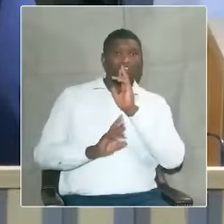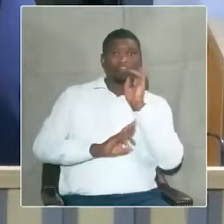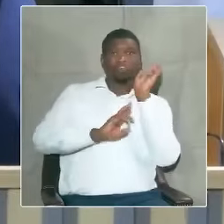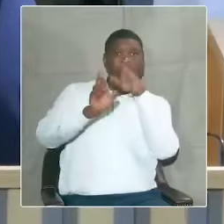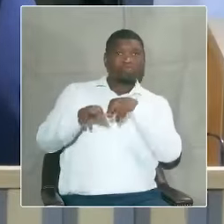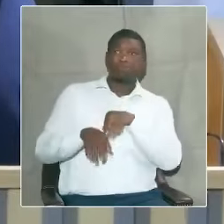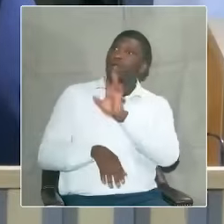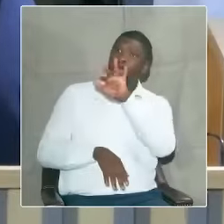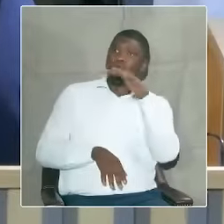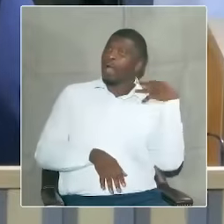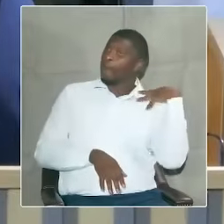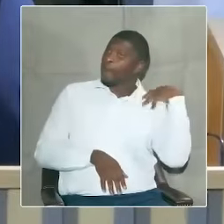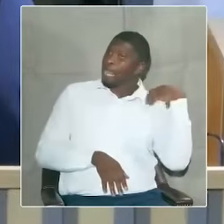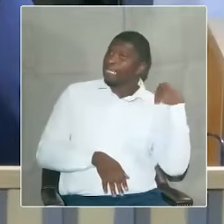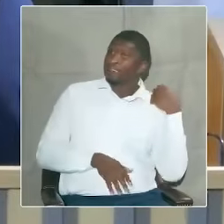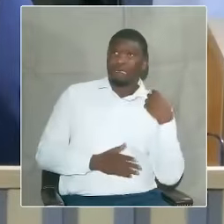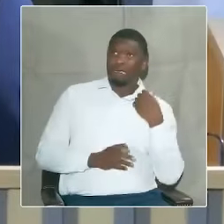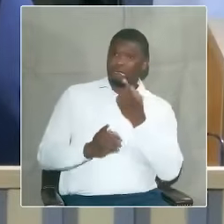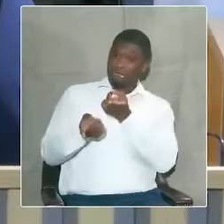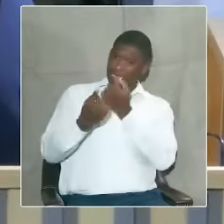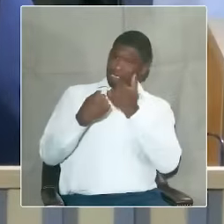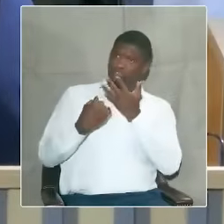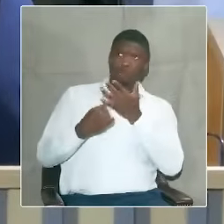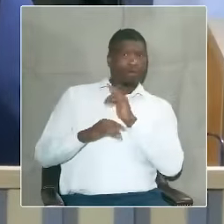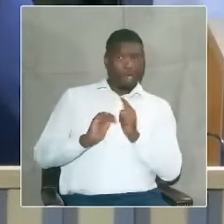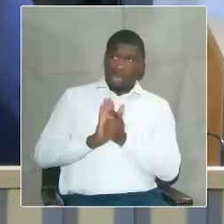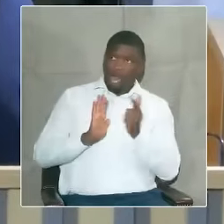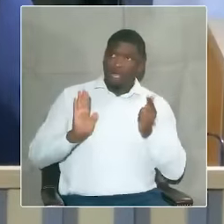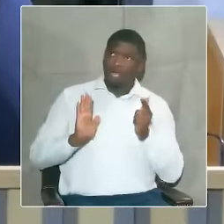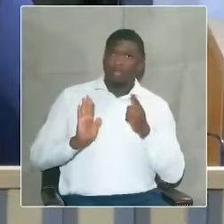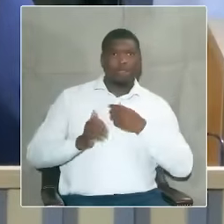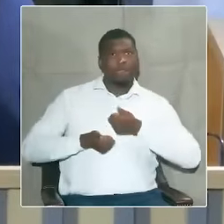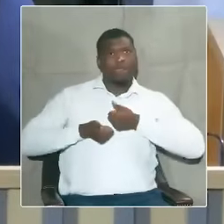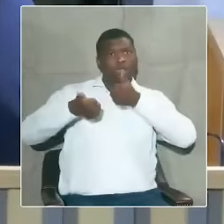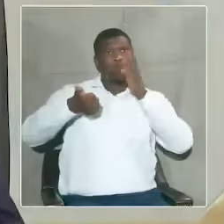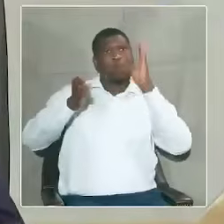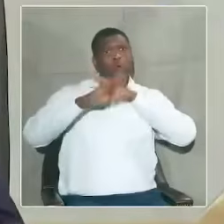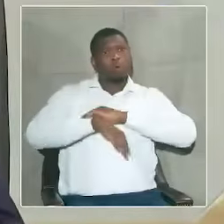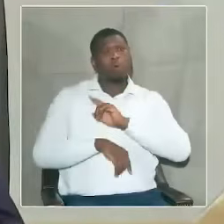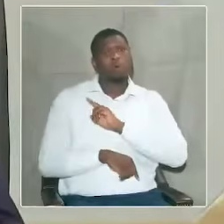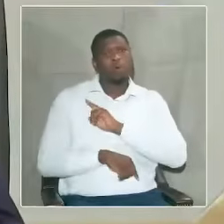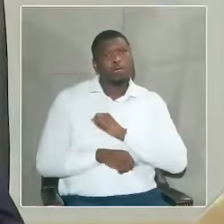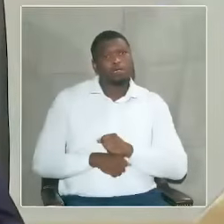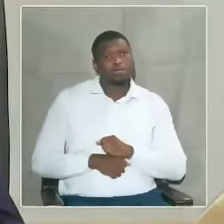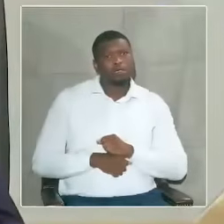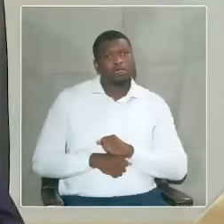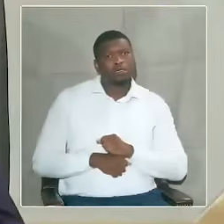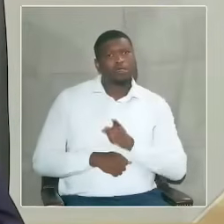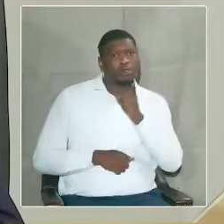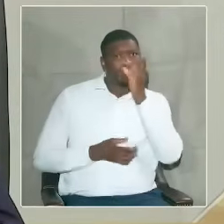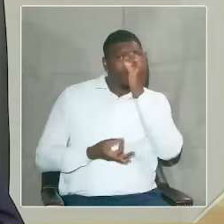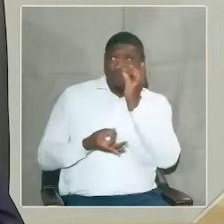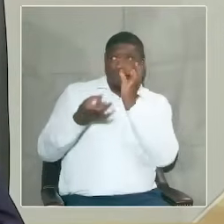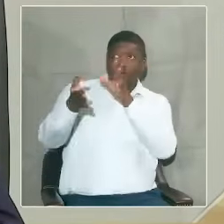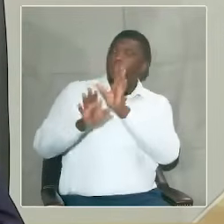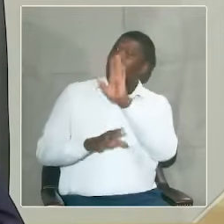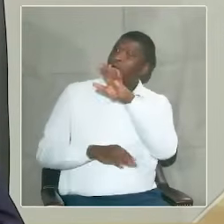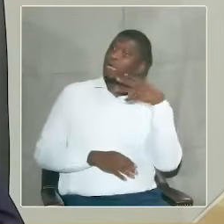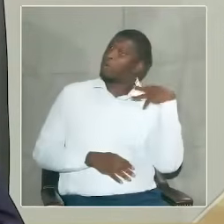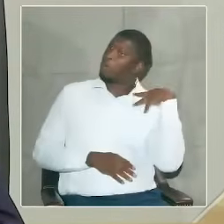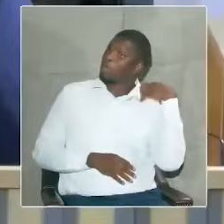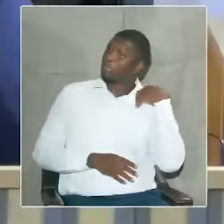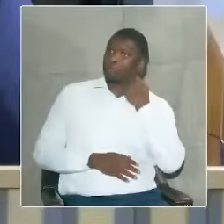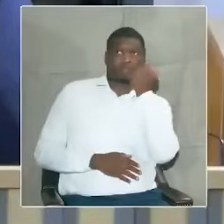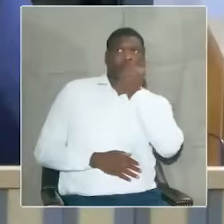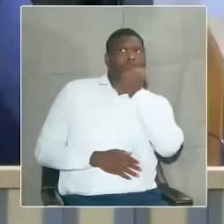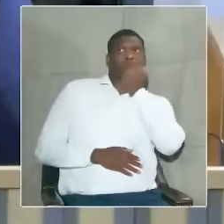your disbandment instruction is unlawful? Therefore, I cannot make a progress report on something that